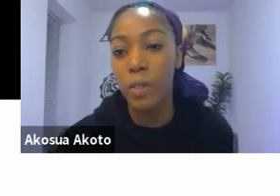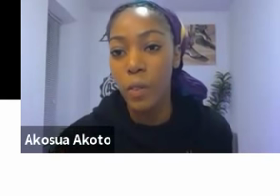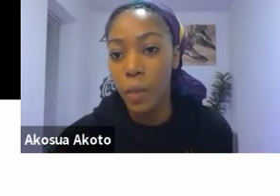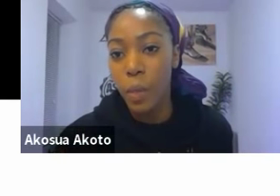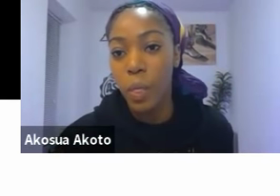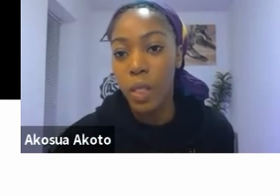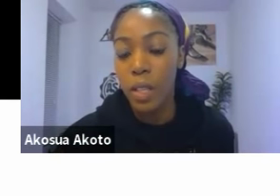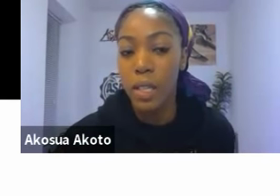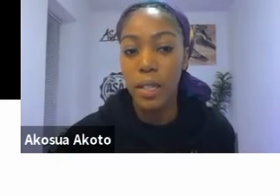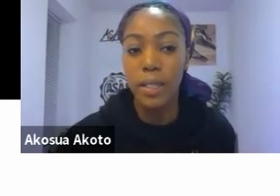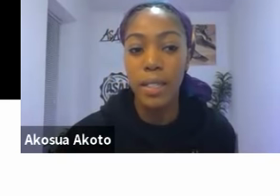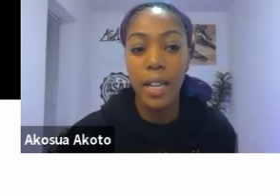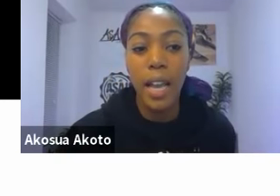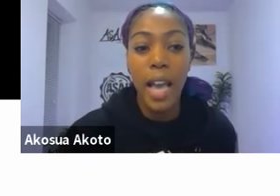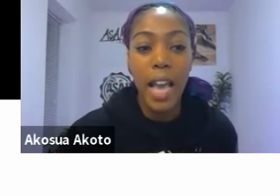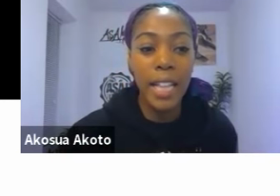to.